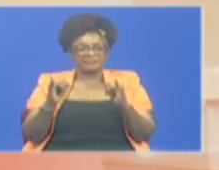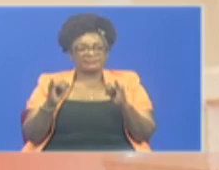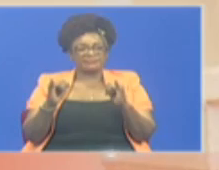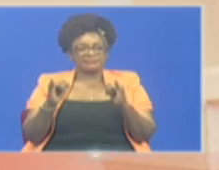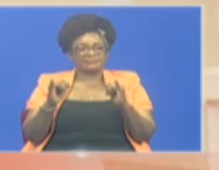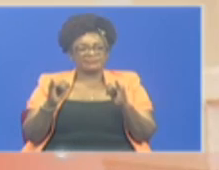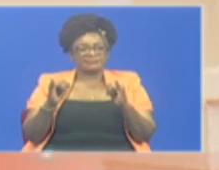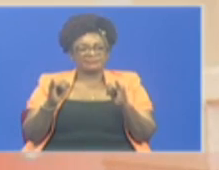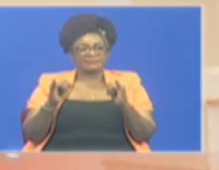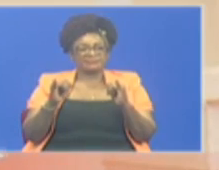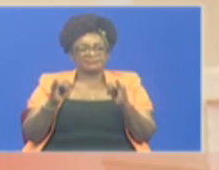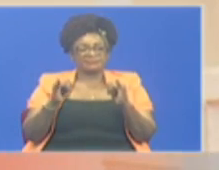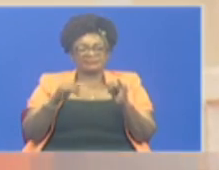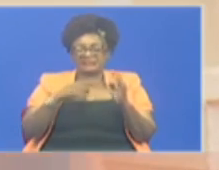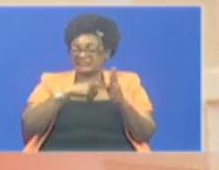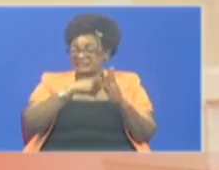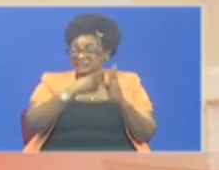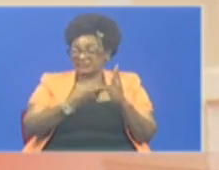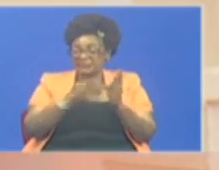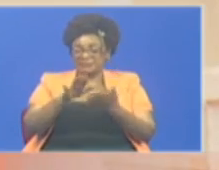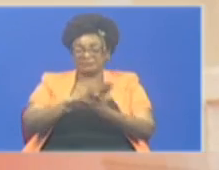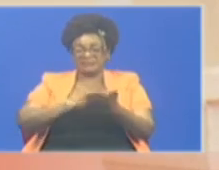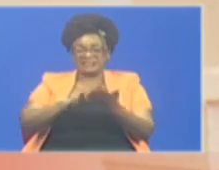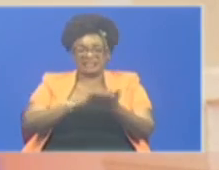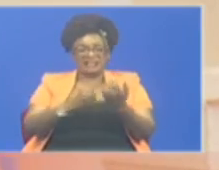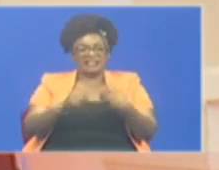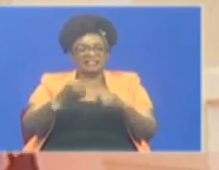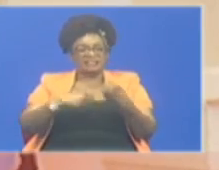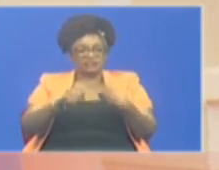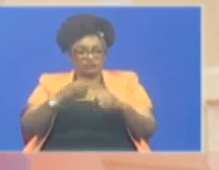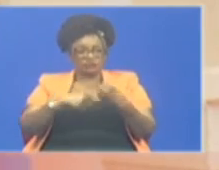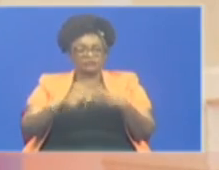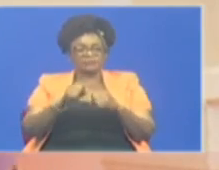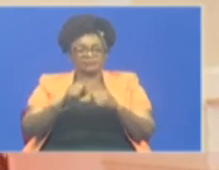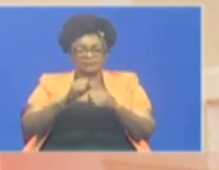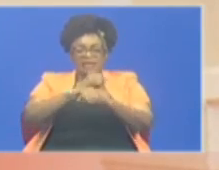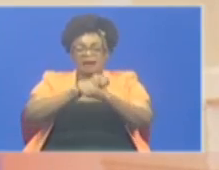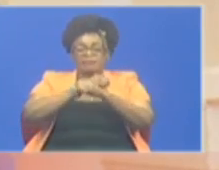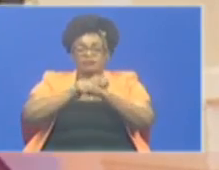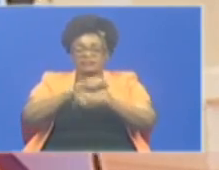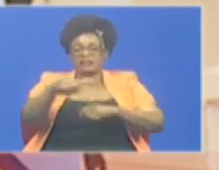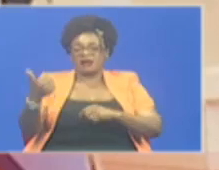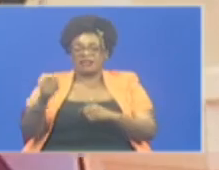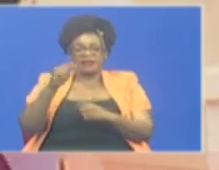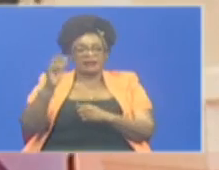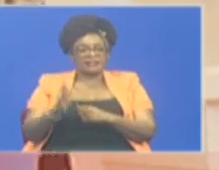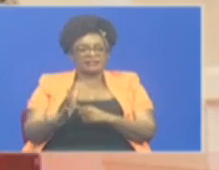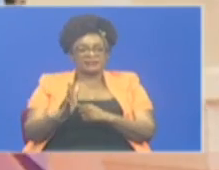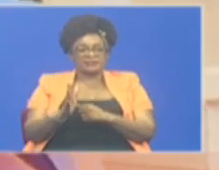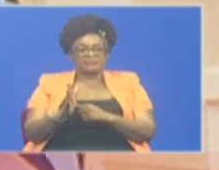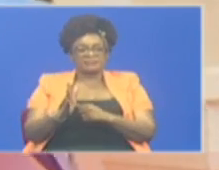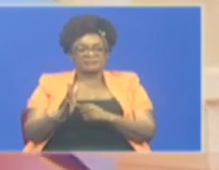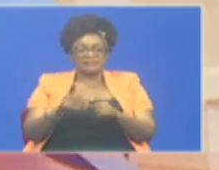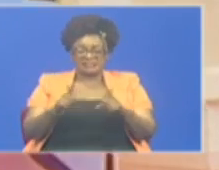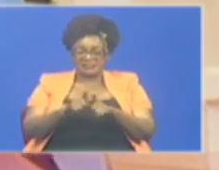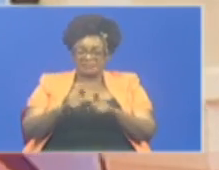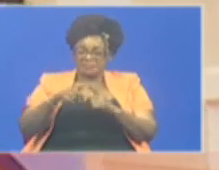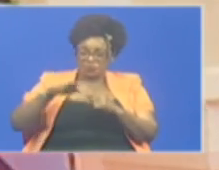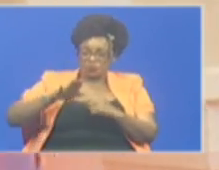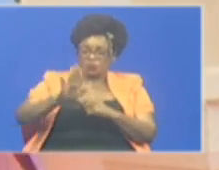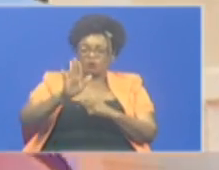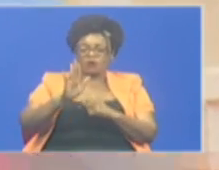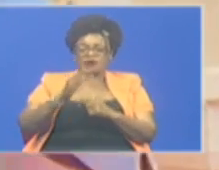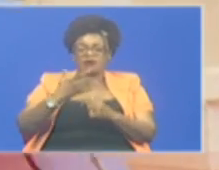these small and basic actions are protecting other Kenyans and even your own families.